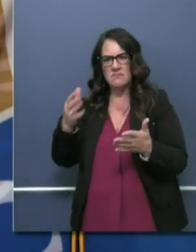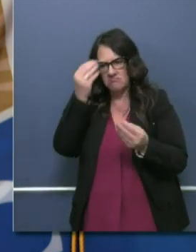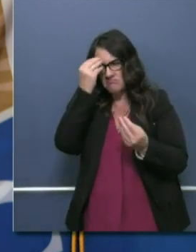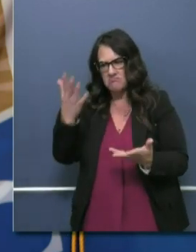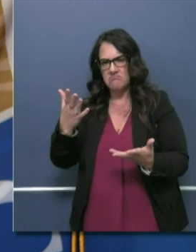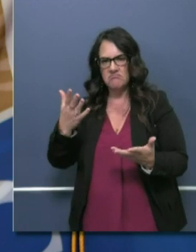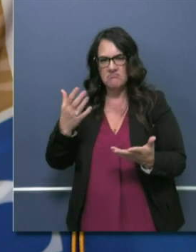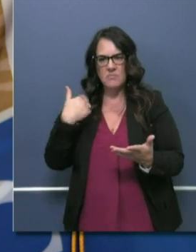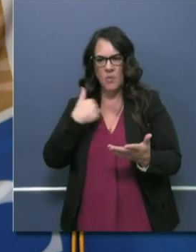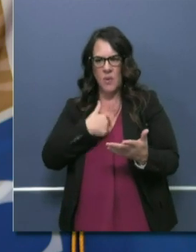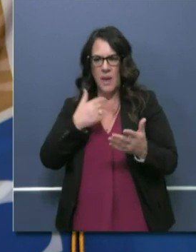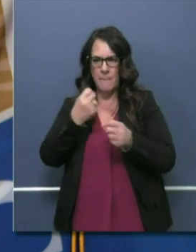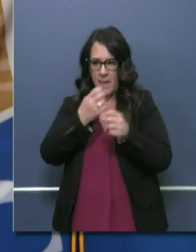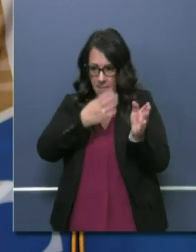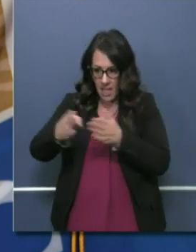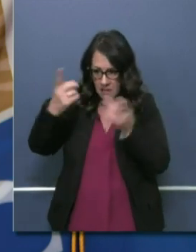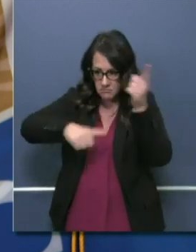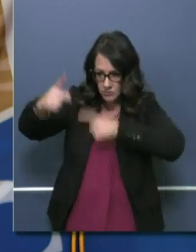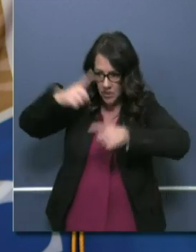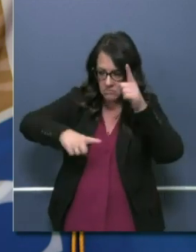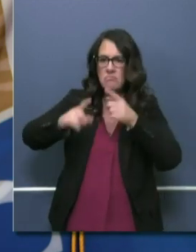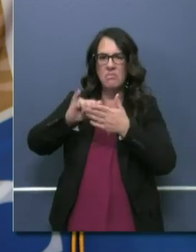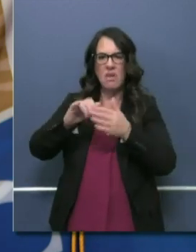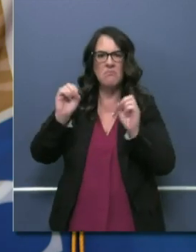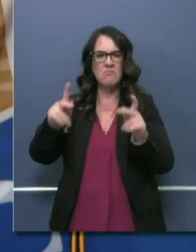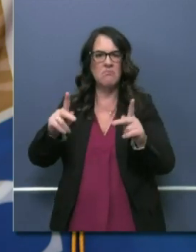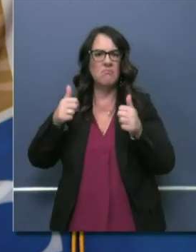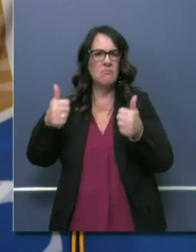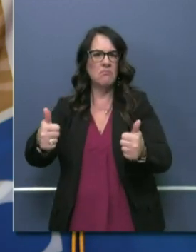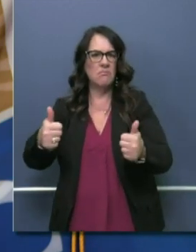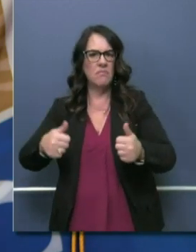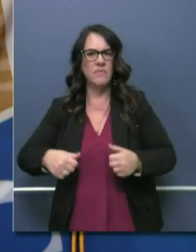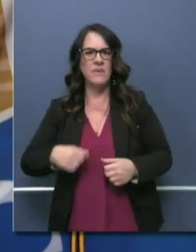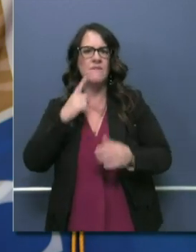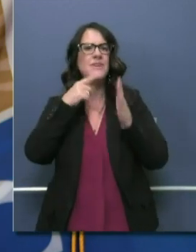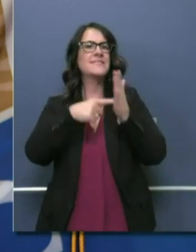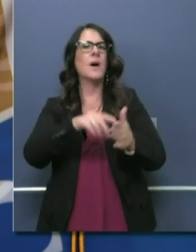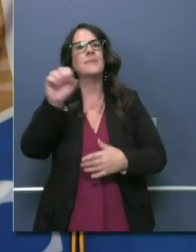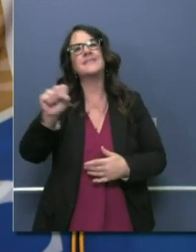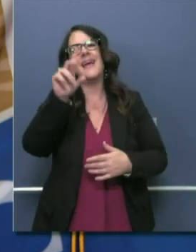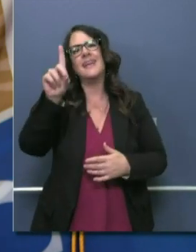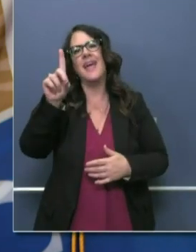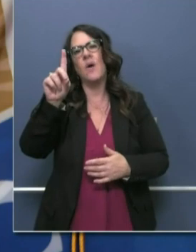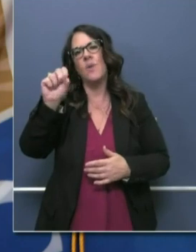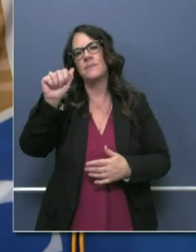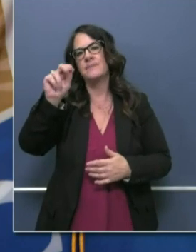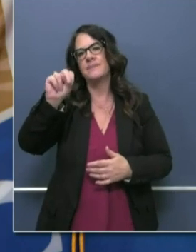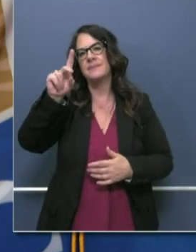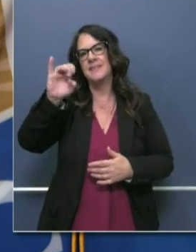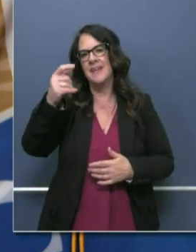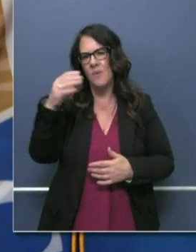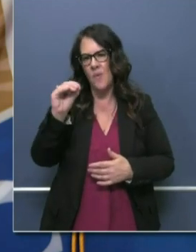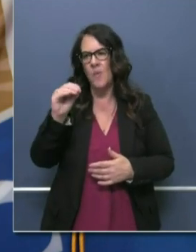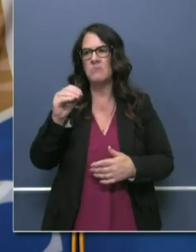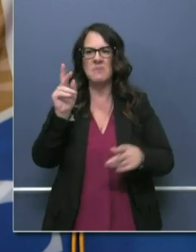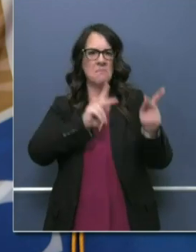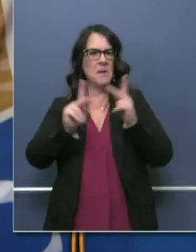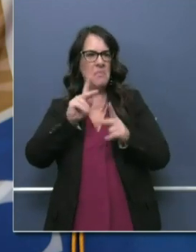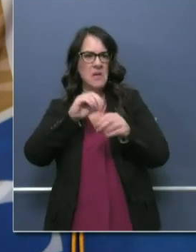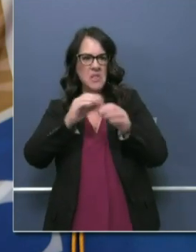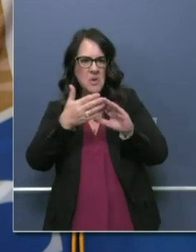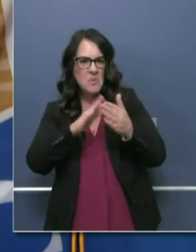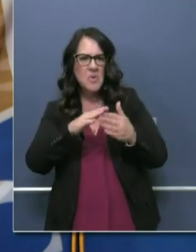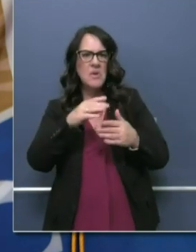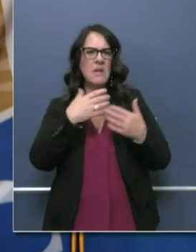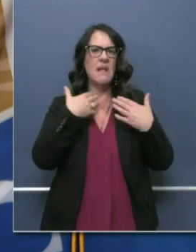we sign off on those plans. You're seeing San Diego, a lot of wonderful examples of people and communities, health